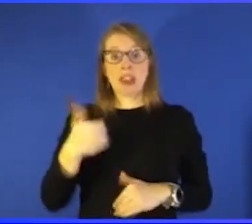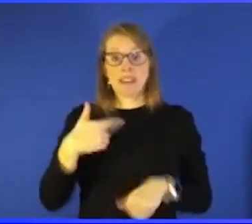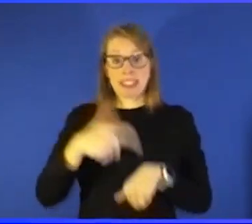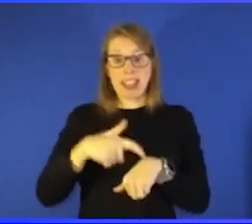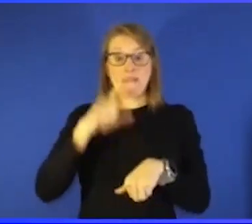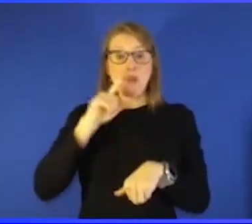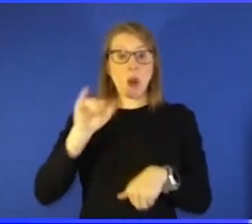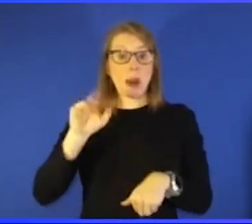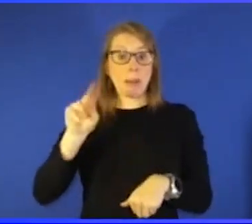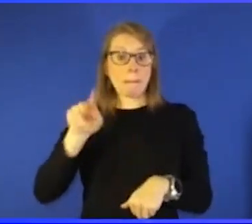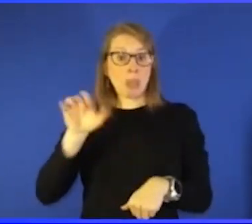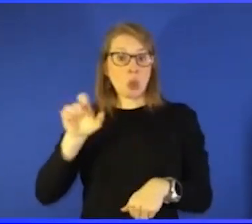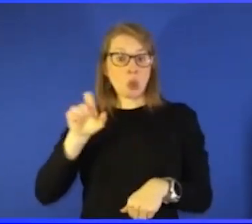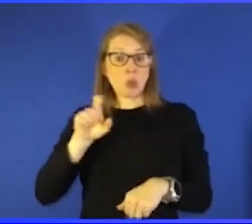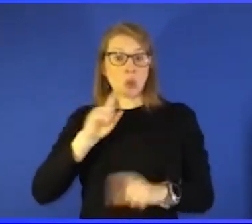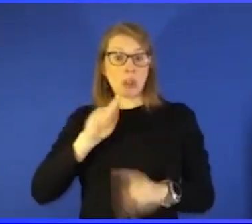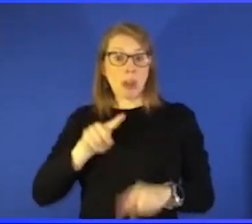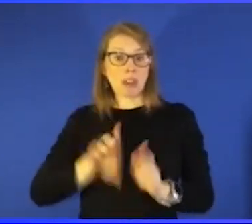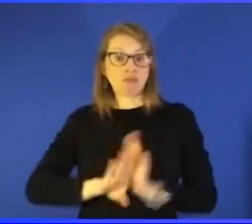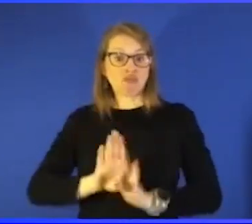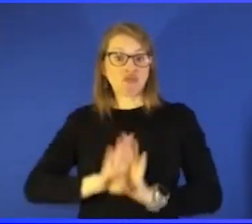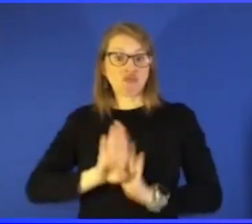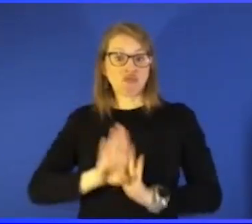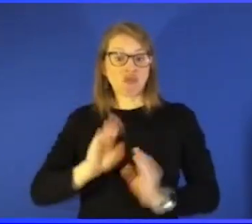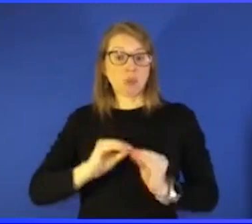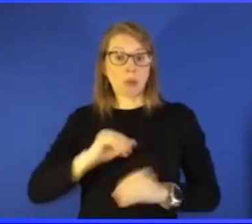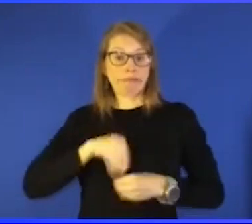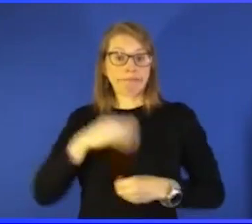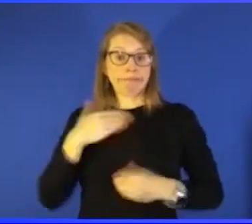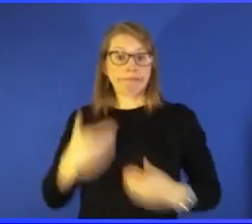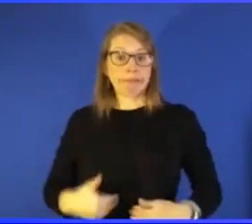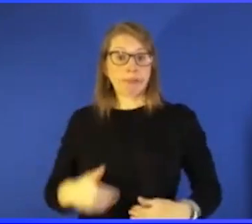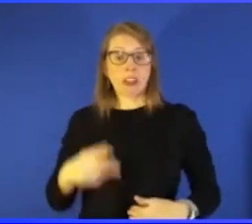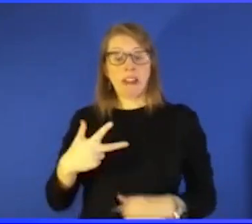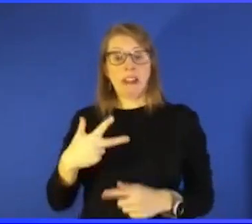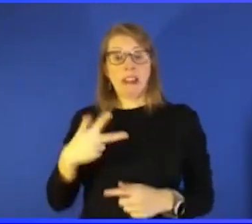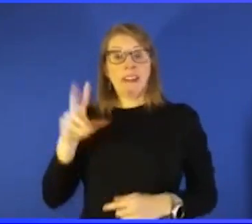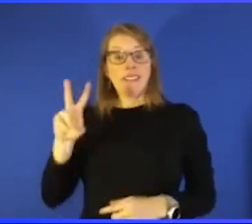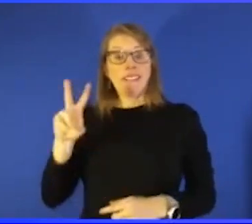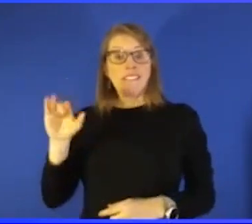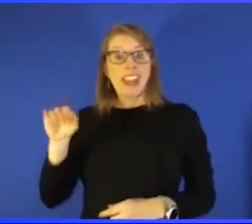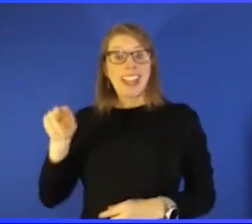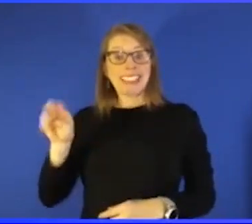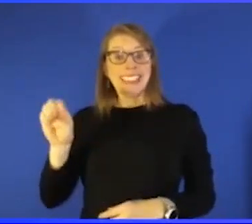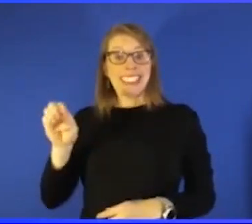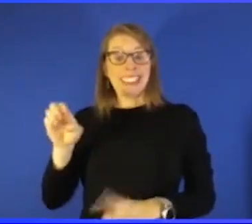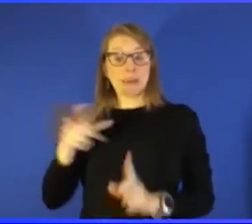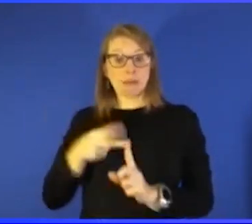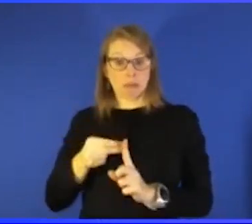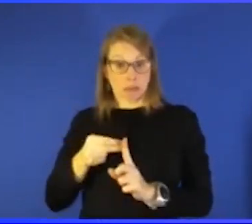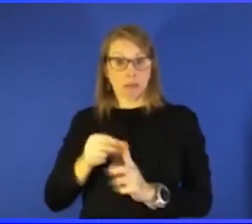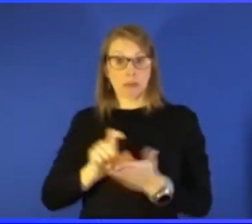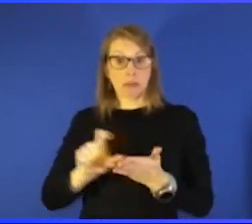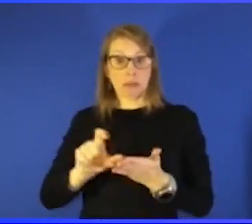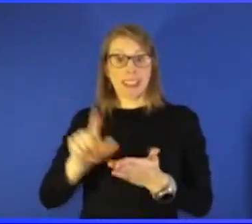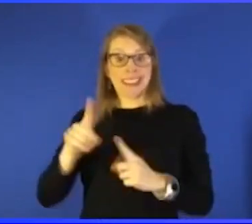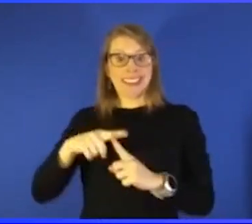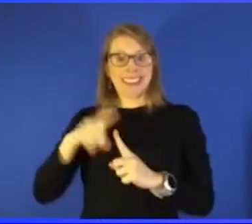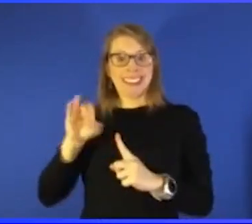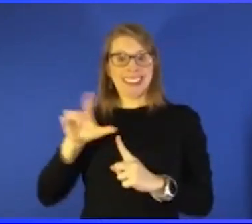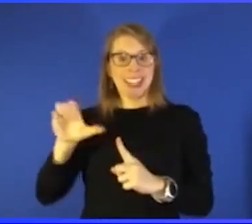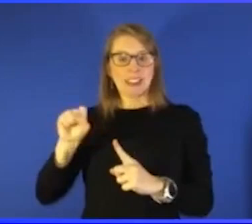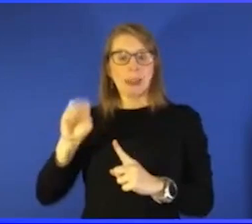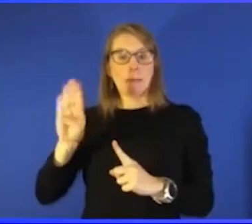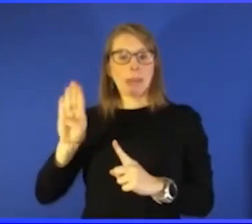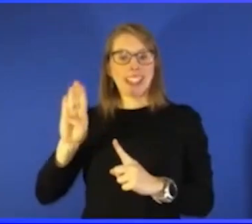to further evolve. Now, when you get the vaccine dose, those specific T cells, B cells are going to